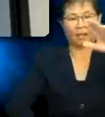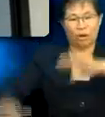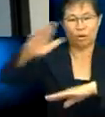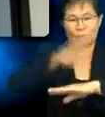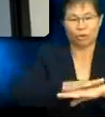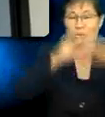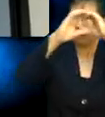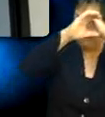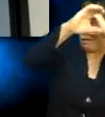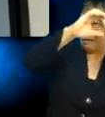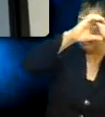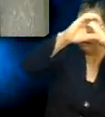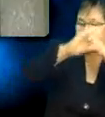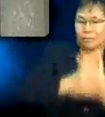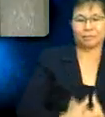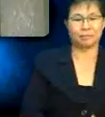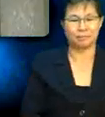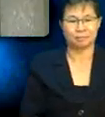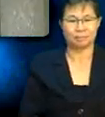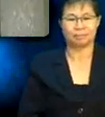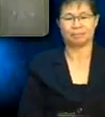that telescope!